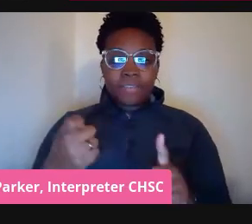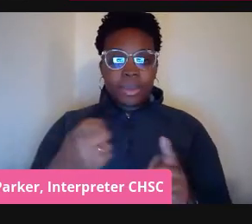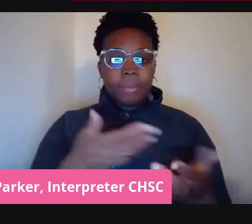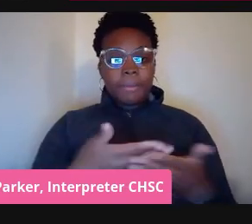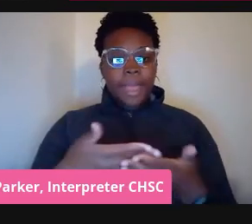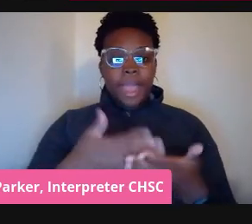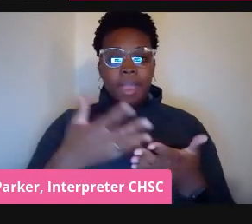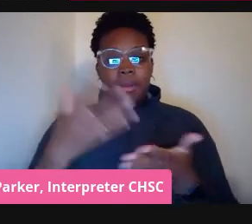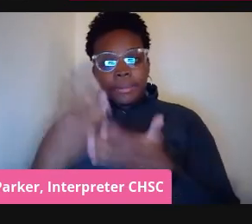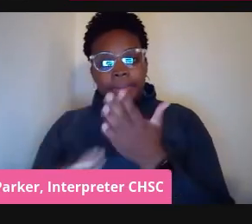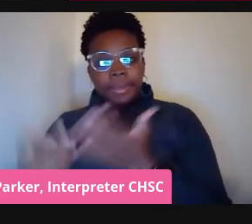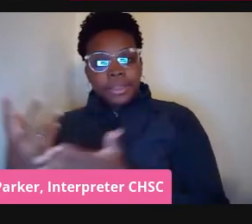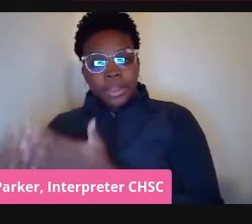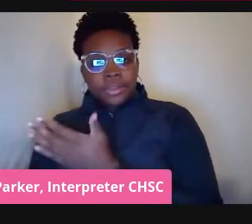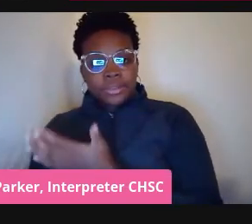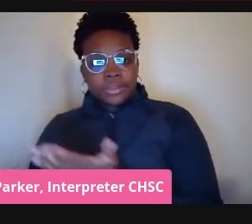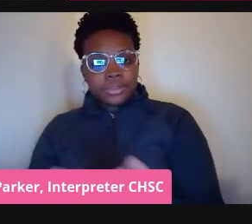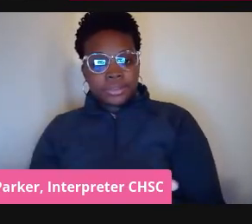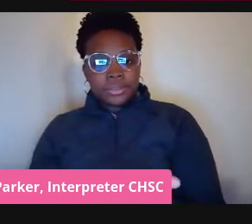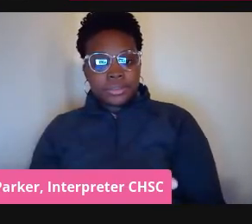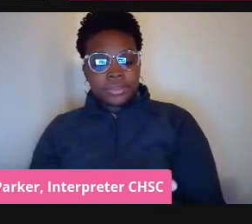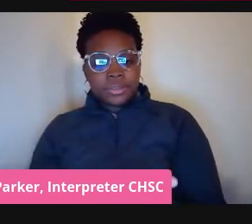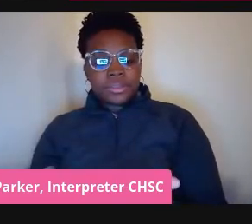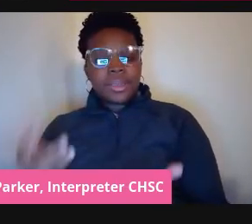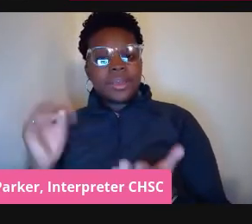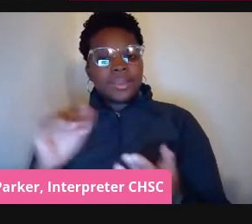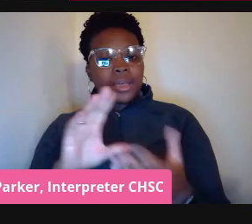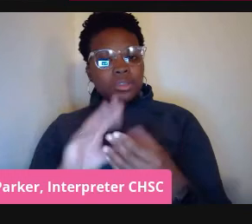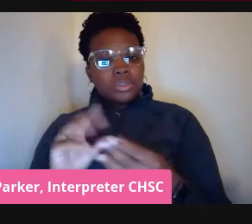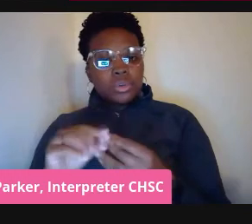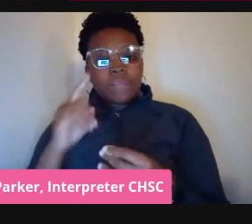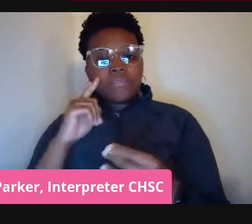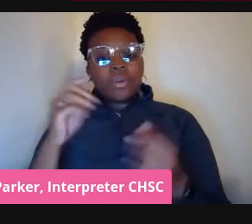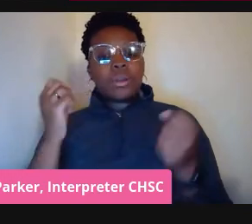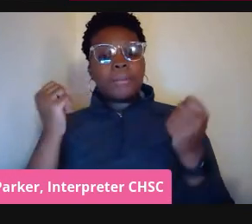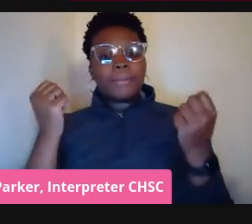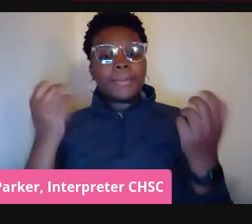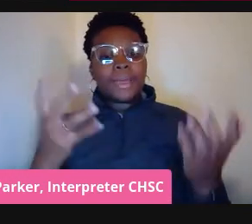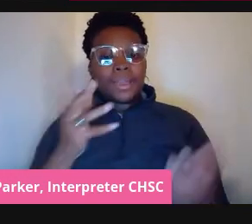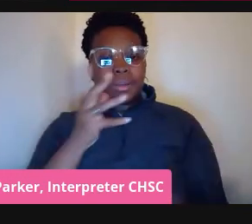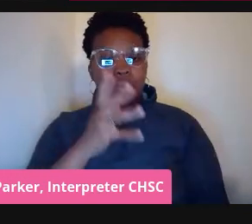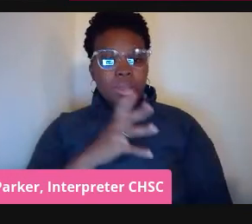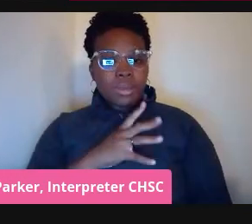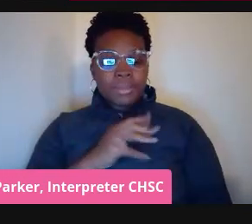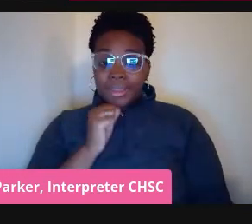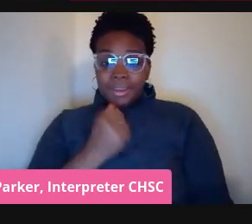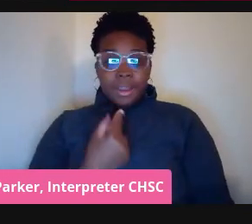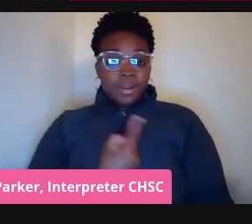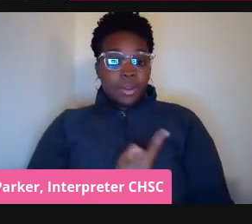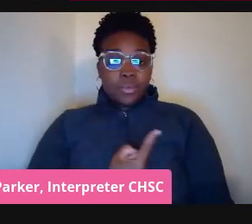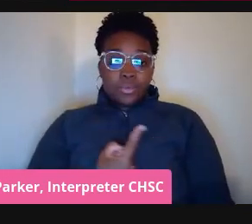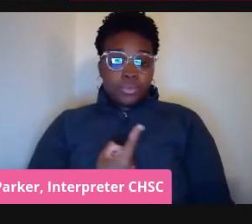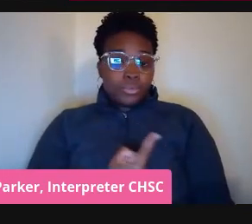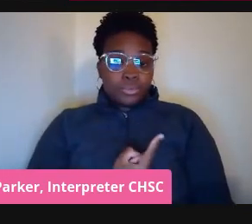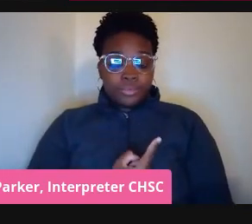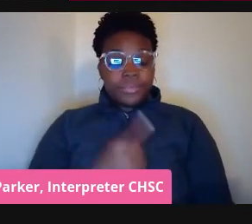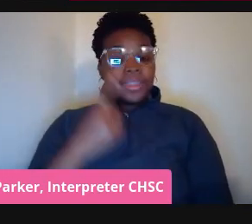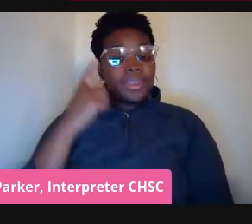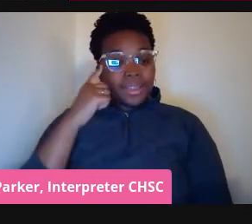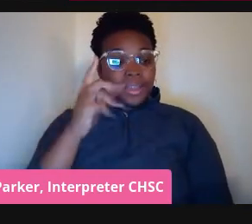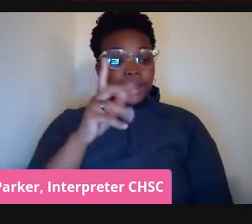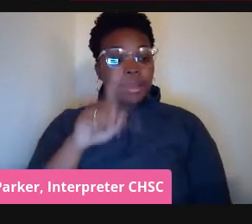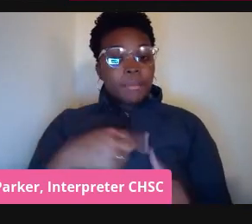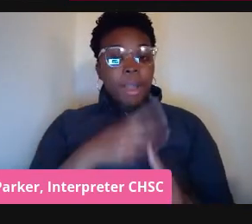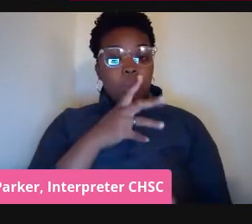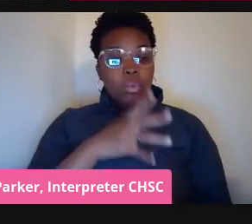miscarriages. That is a story for so many women. I'm not alone. When you think about women in underserved